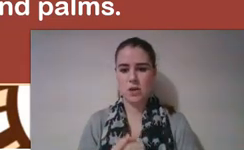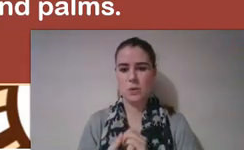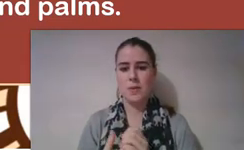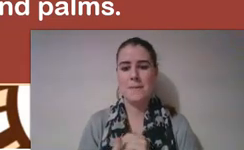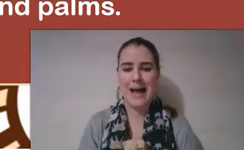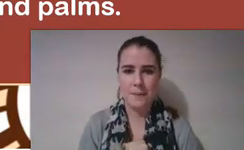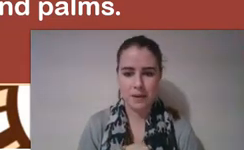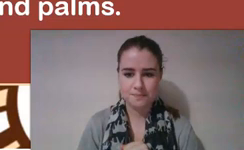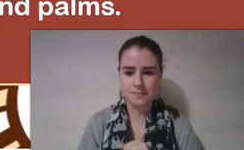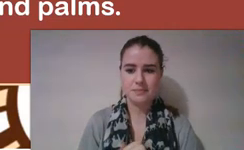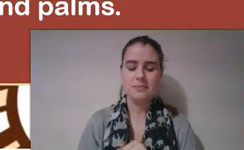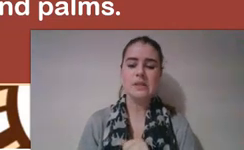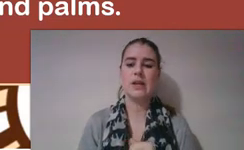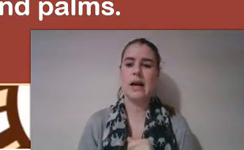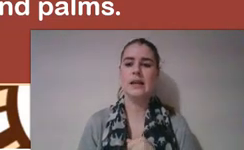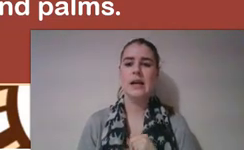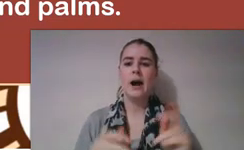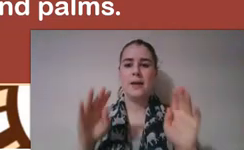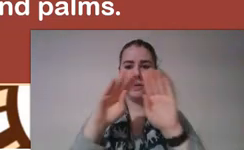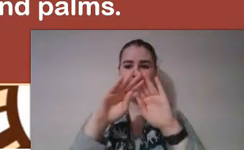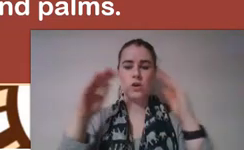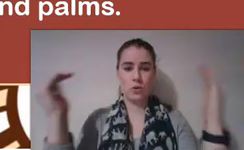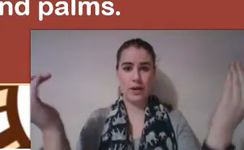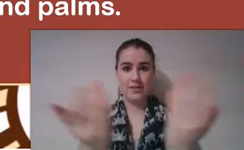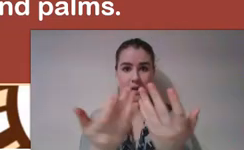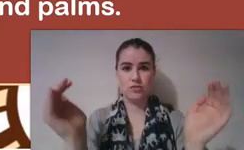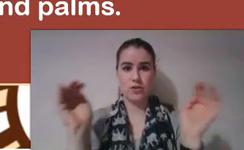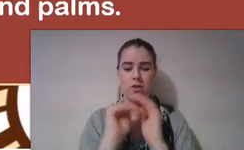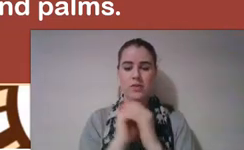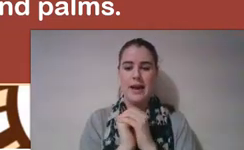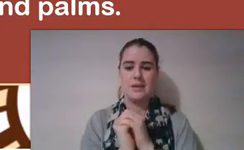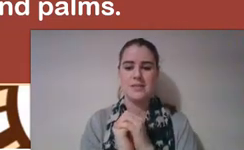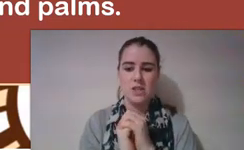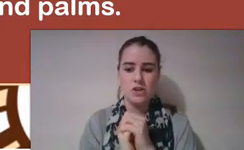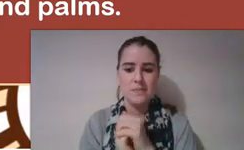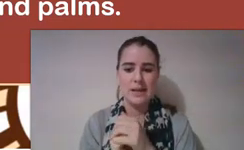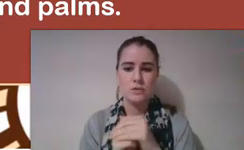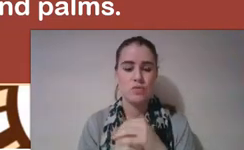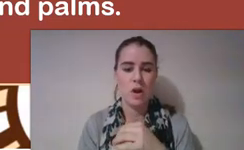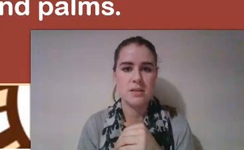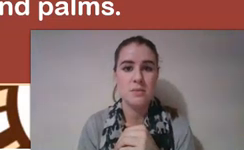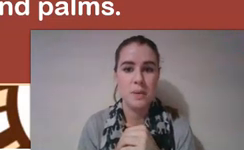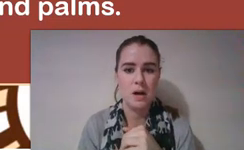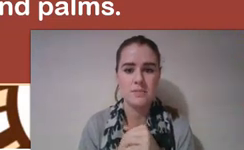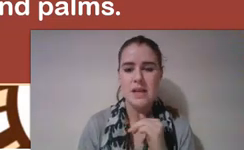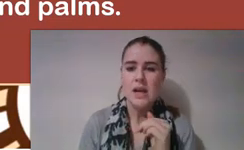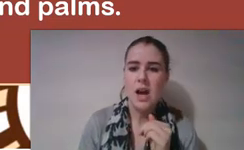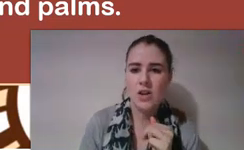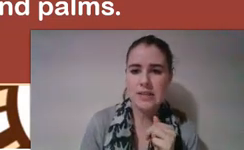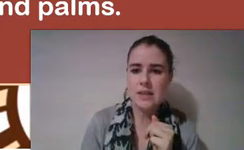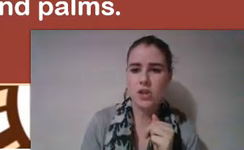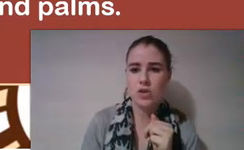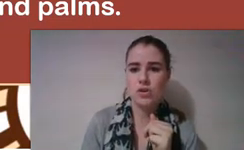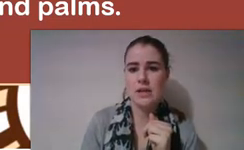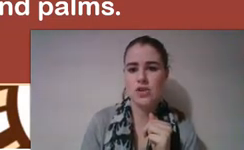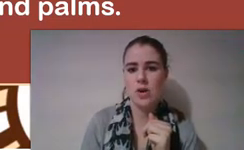is actually called the paliper. Okay, and that's what they call that thatched roof on their house. It's usually made of grass and palms, and